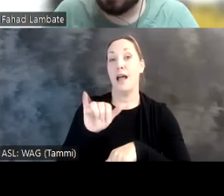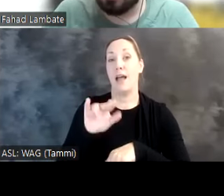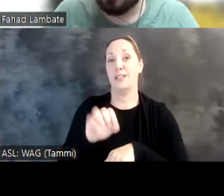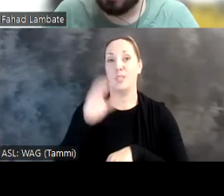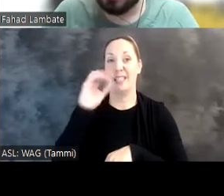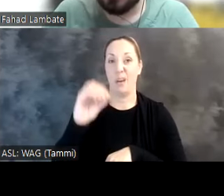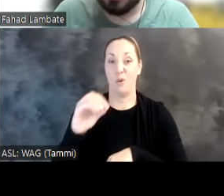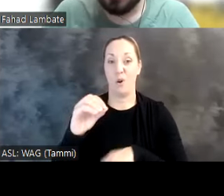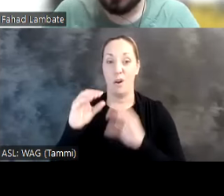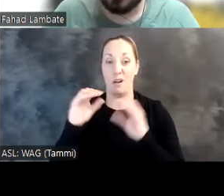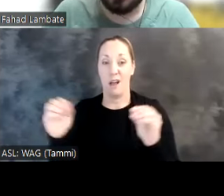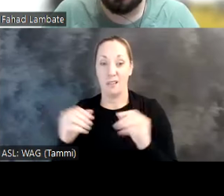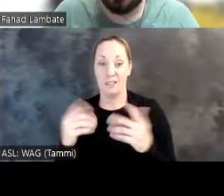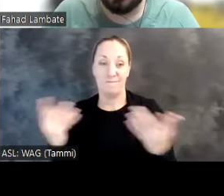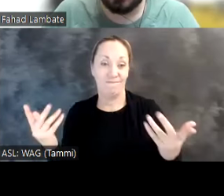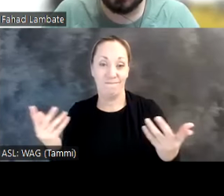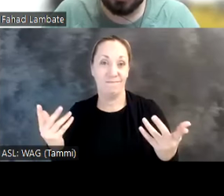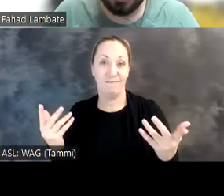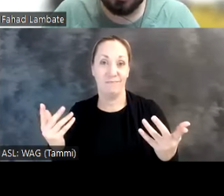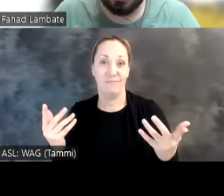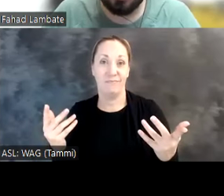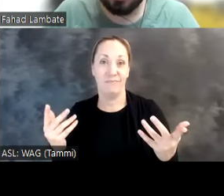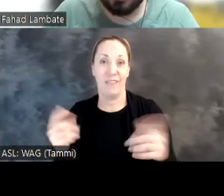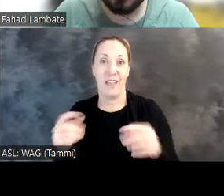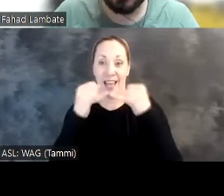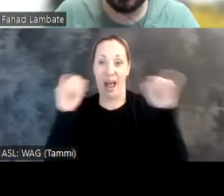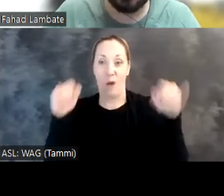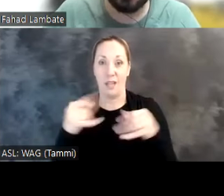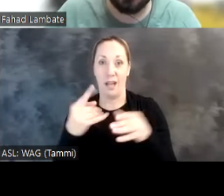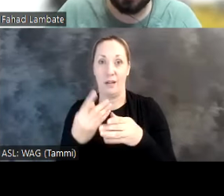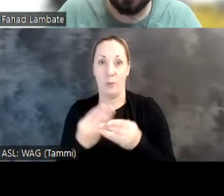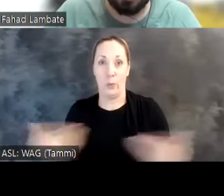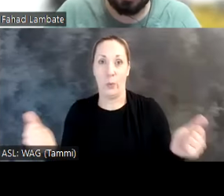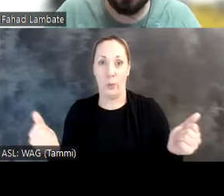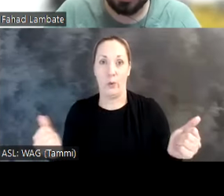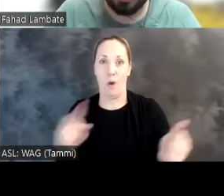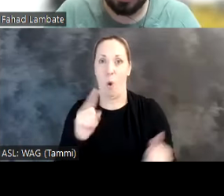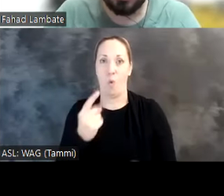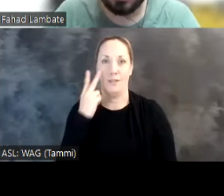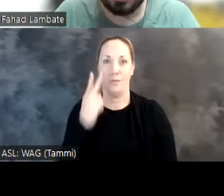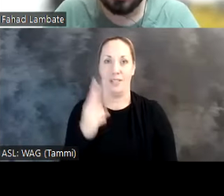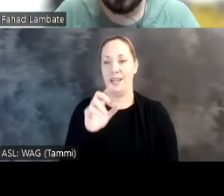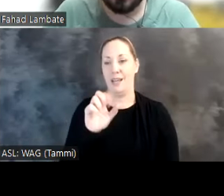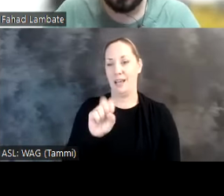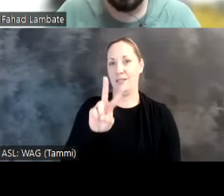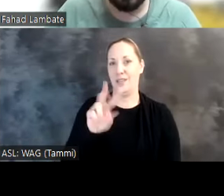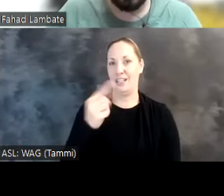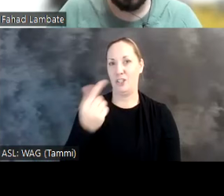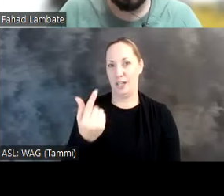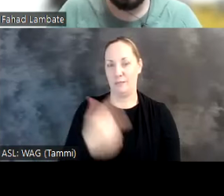is coming over here, it will disappear and only the SVG will be visible in this case.